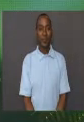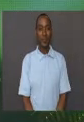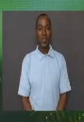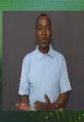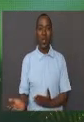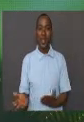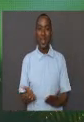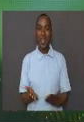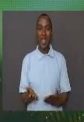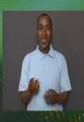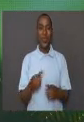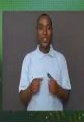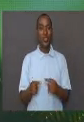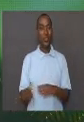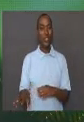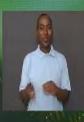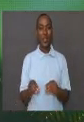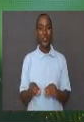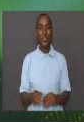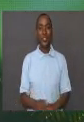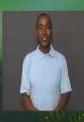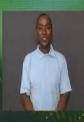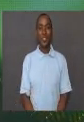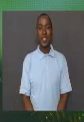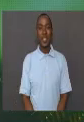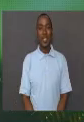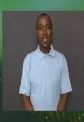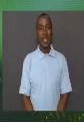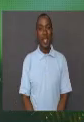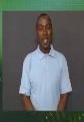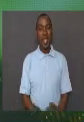Welcome back, students. Were you able